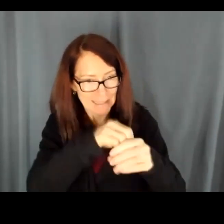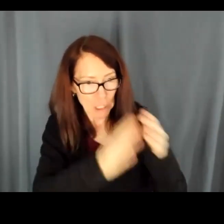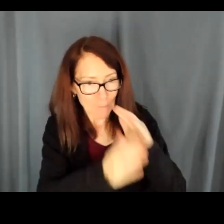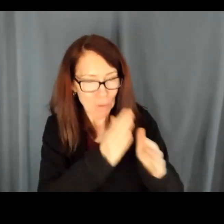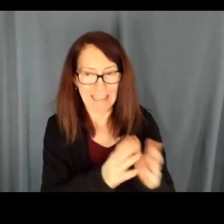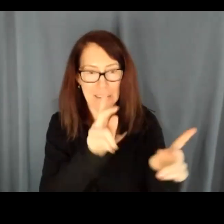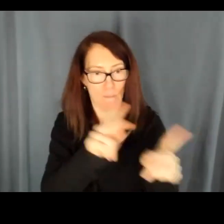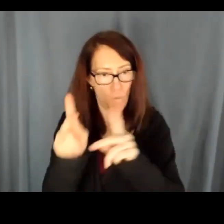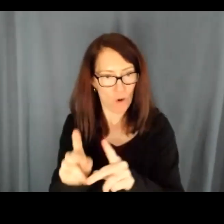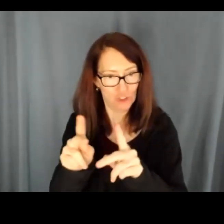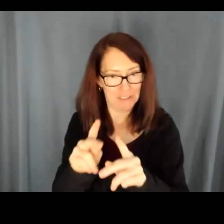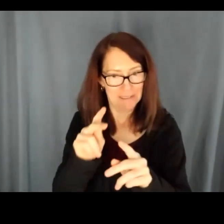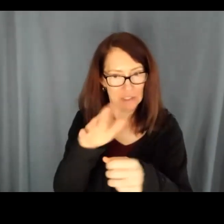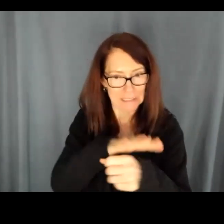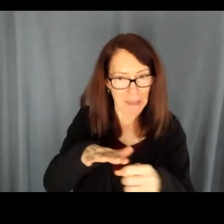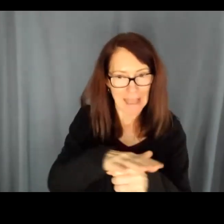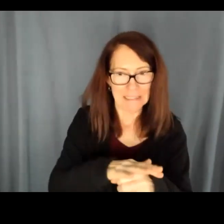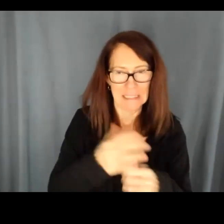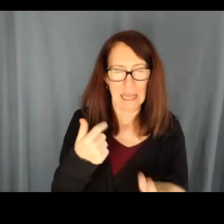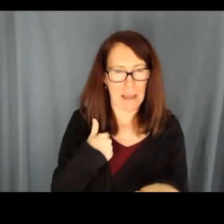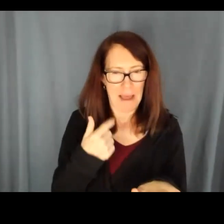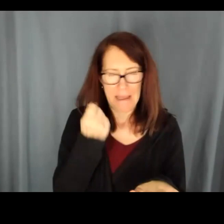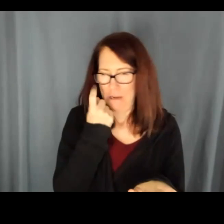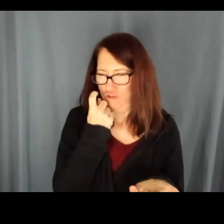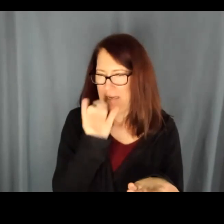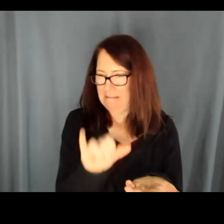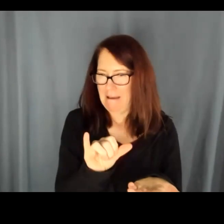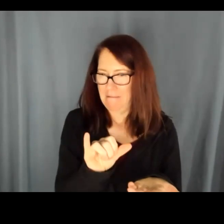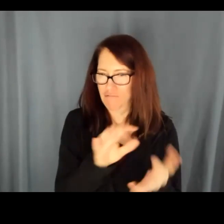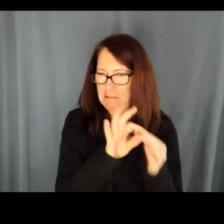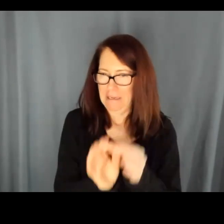space? Is that, am I reading all of that into your?